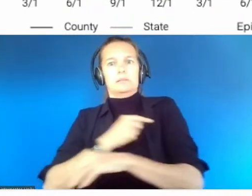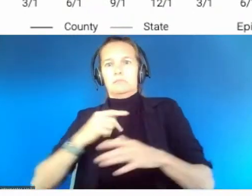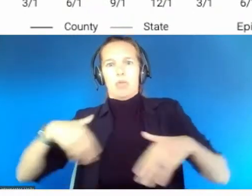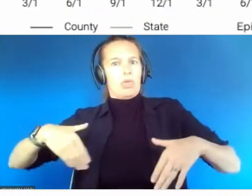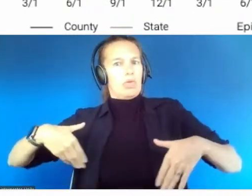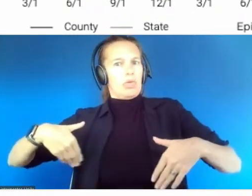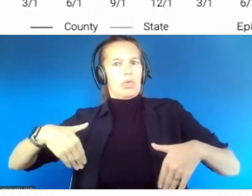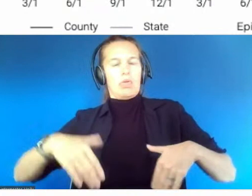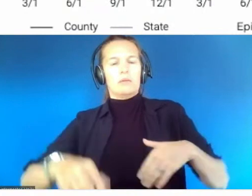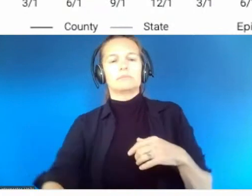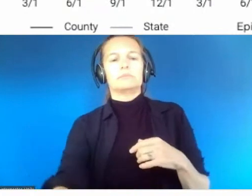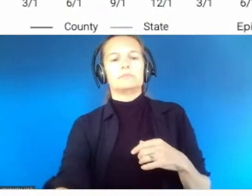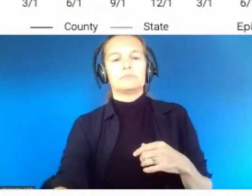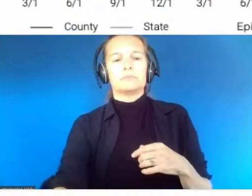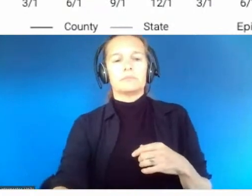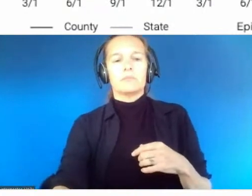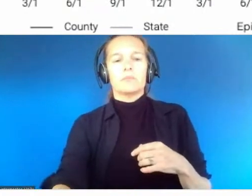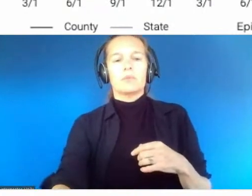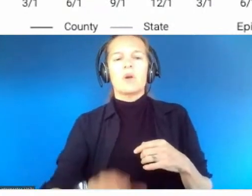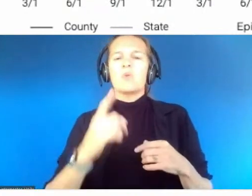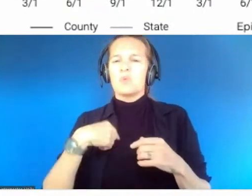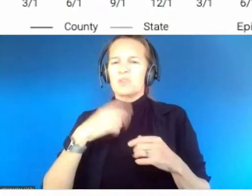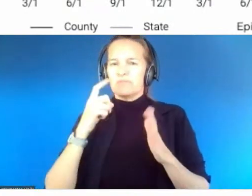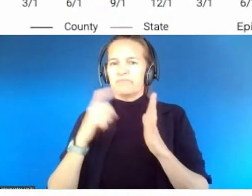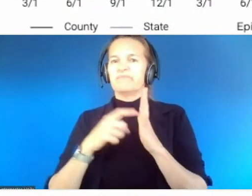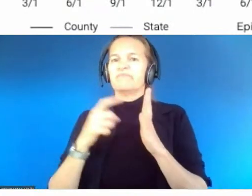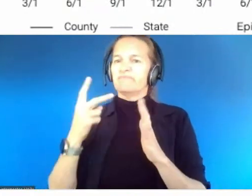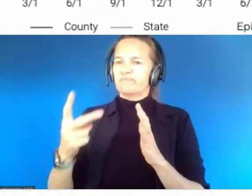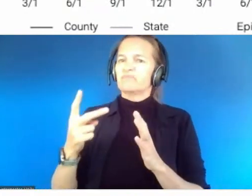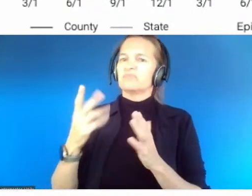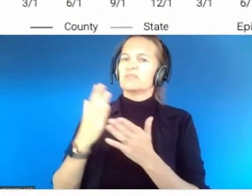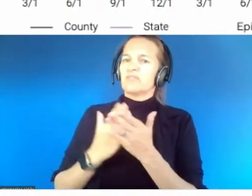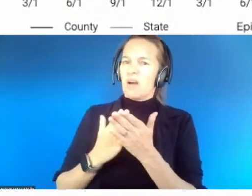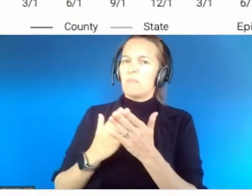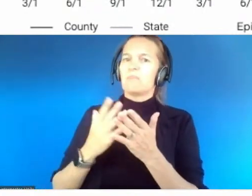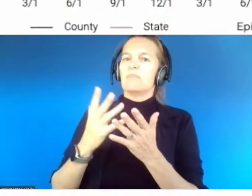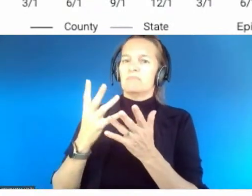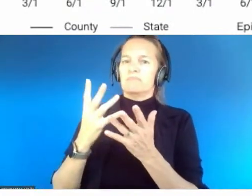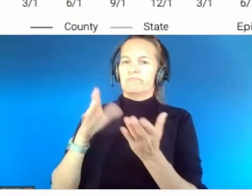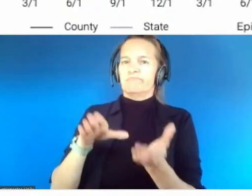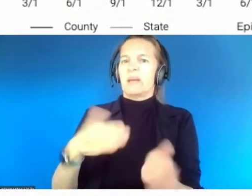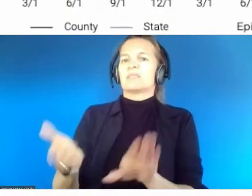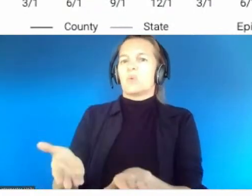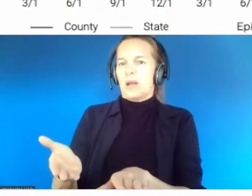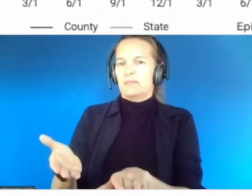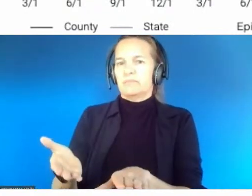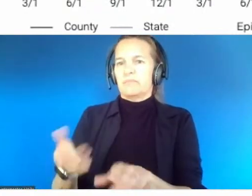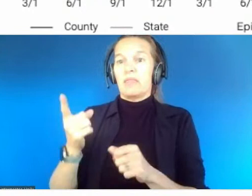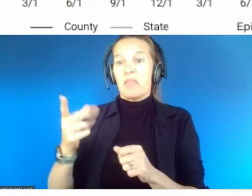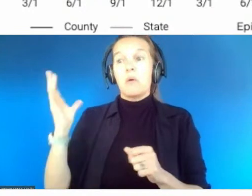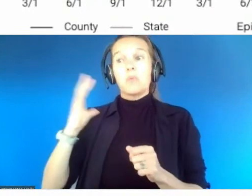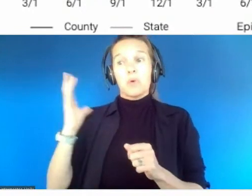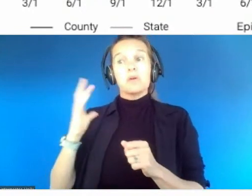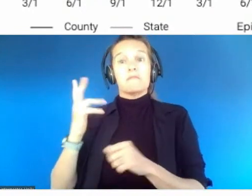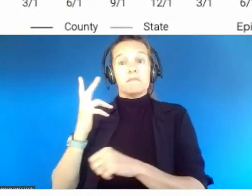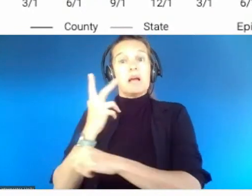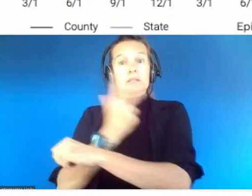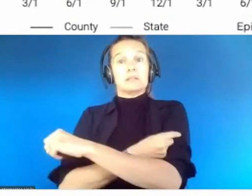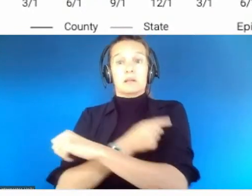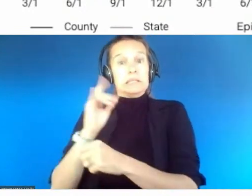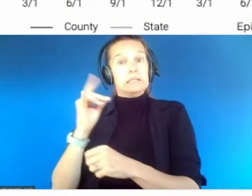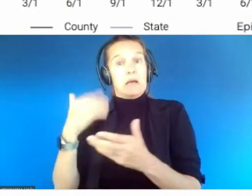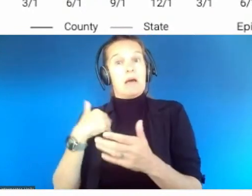We did see some who passed away who were vaccinated, but their